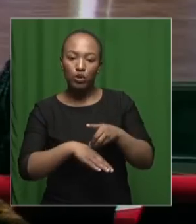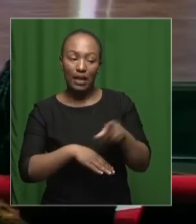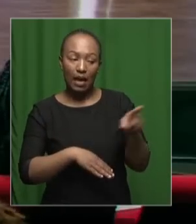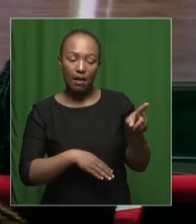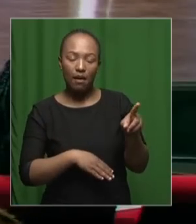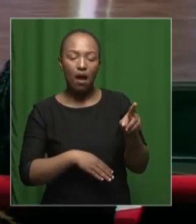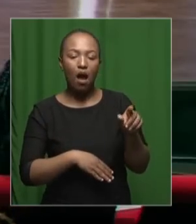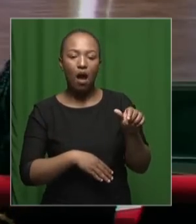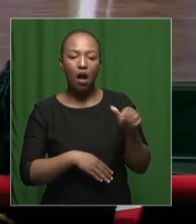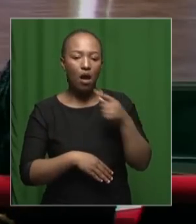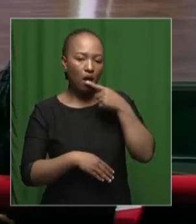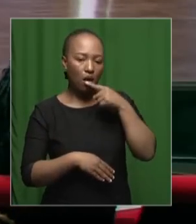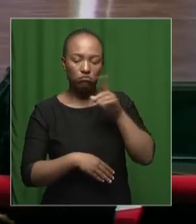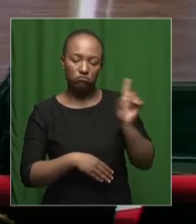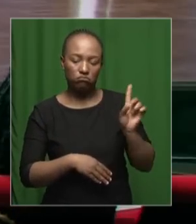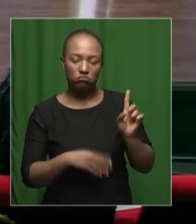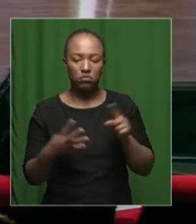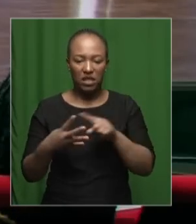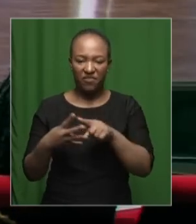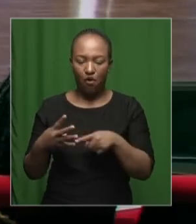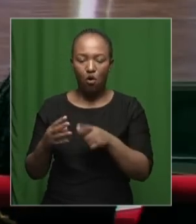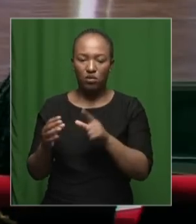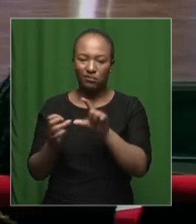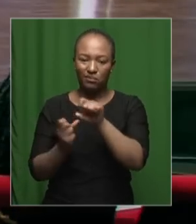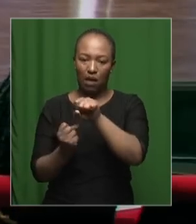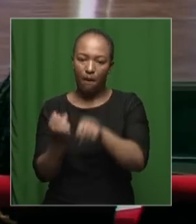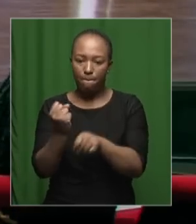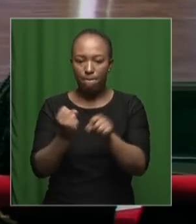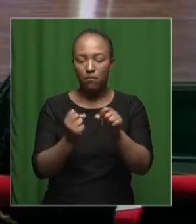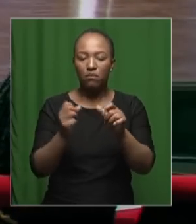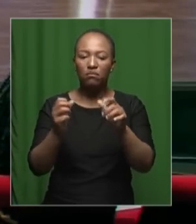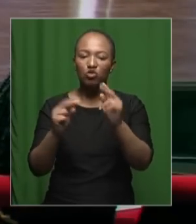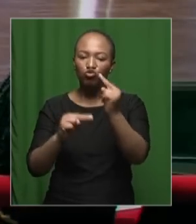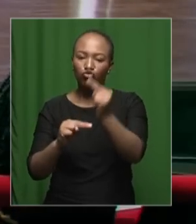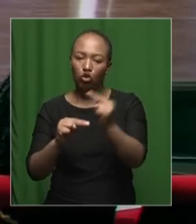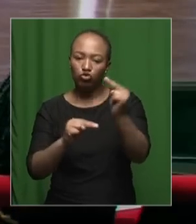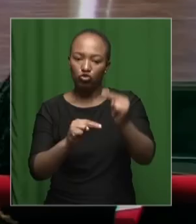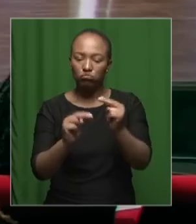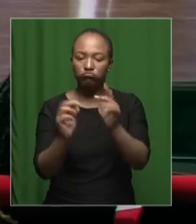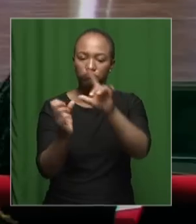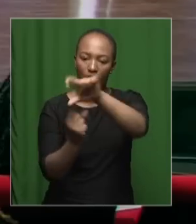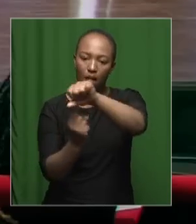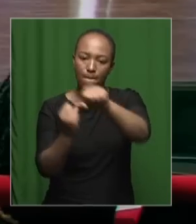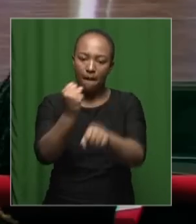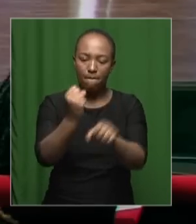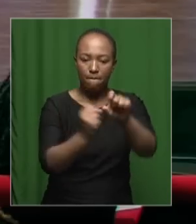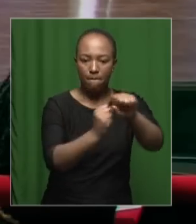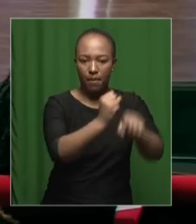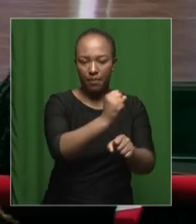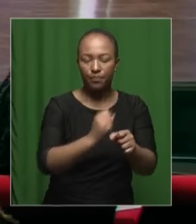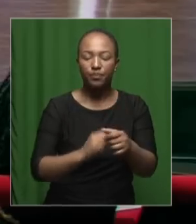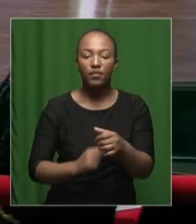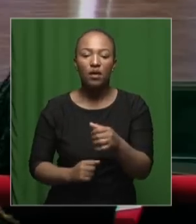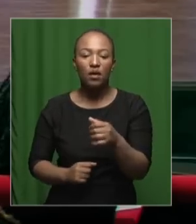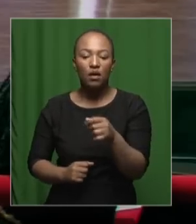time. No, thank you very much, Sakina. And the question from the lady that we are not focusing on